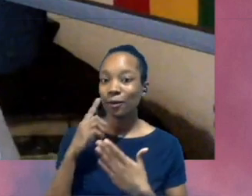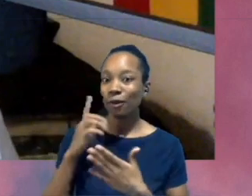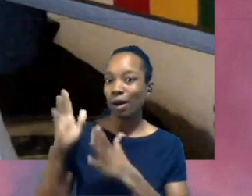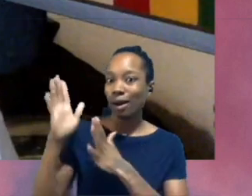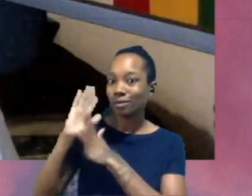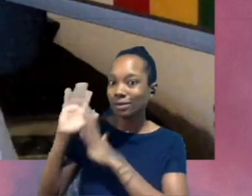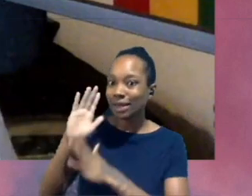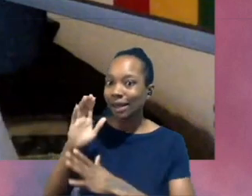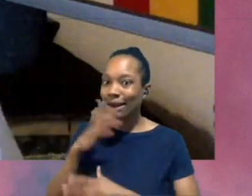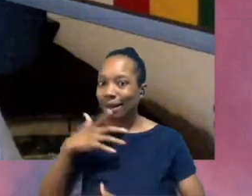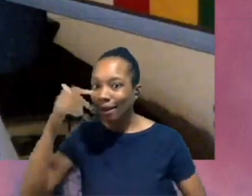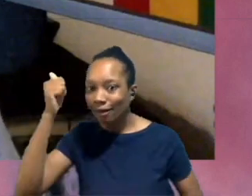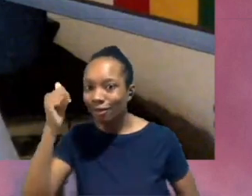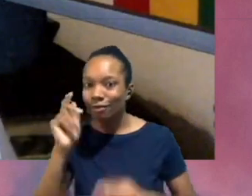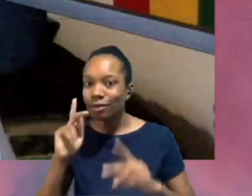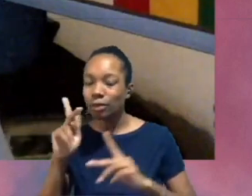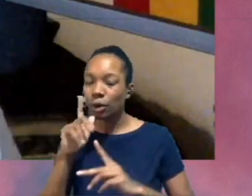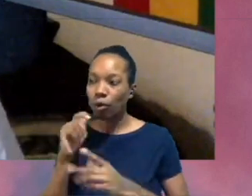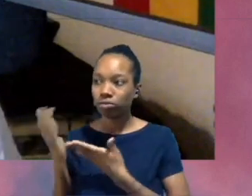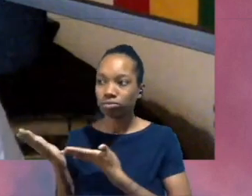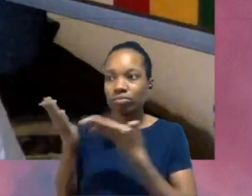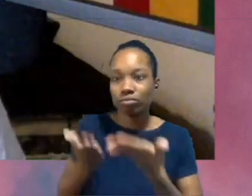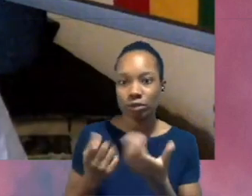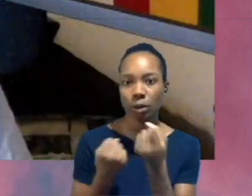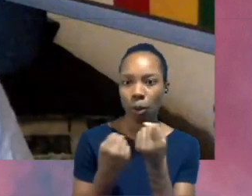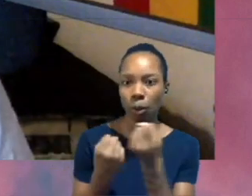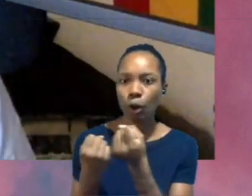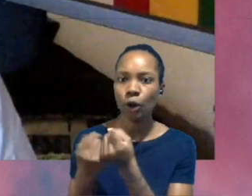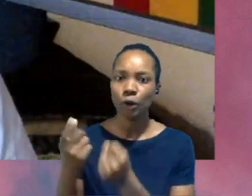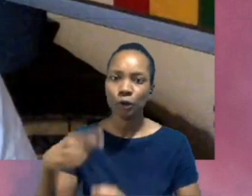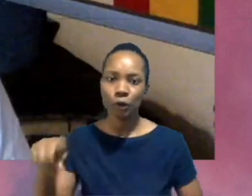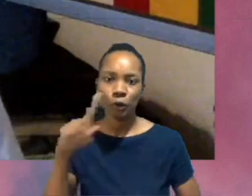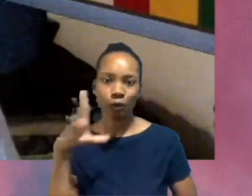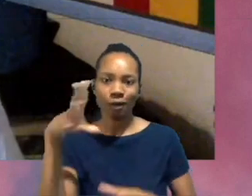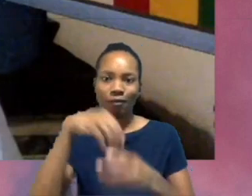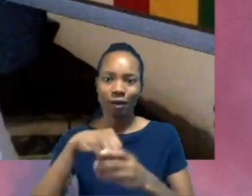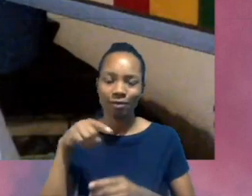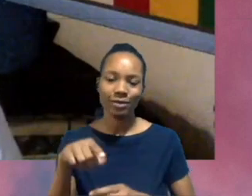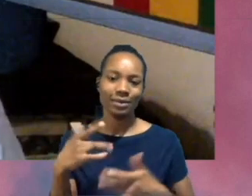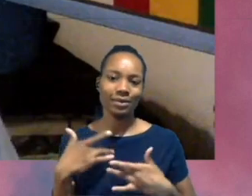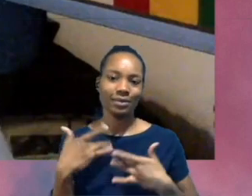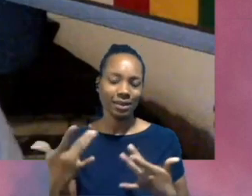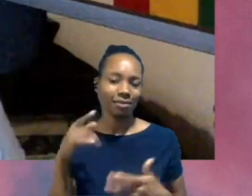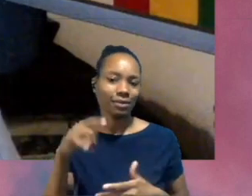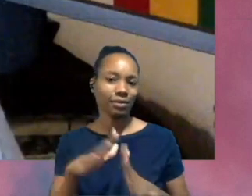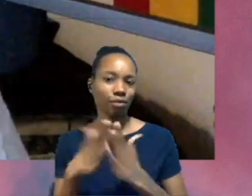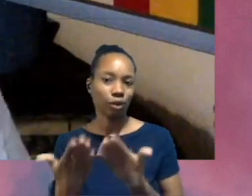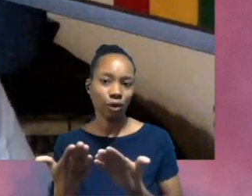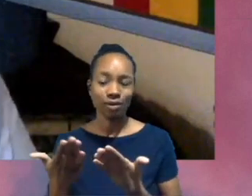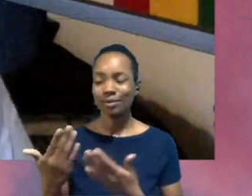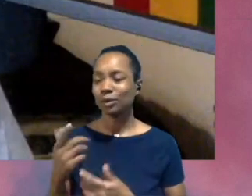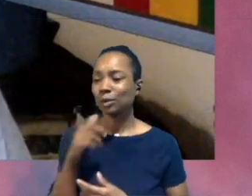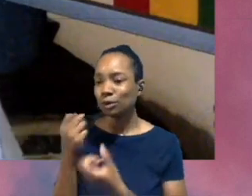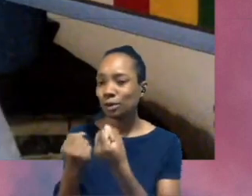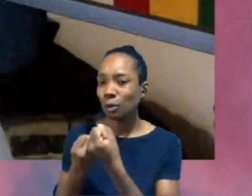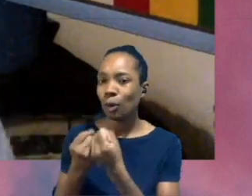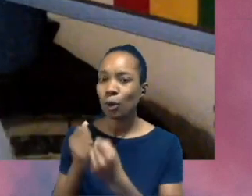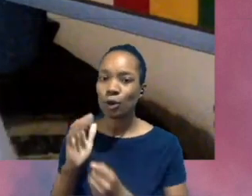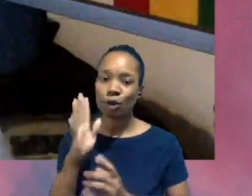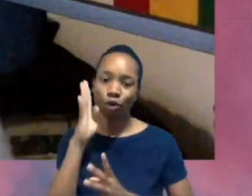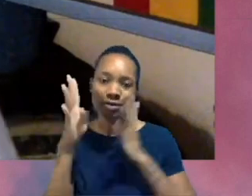to even be a part of this now, ushering you into your creative spirit as writers and storytellers. Thank